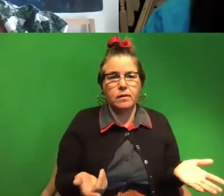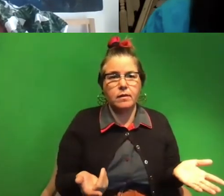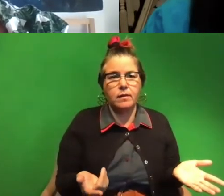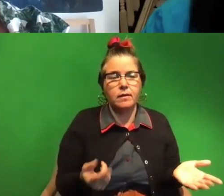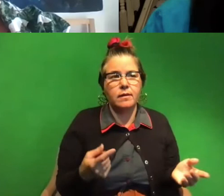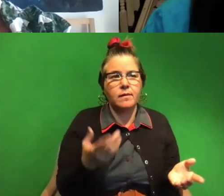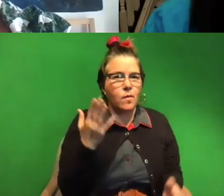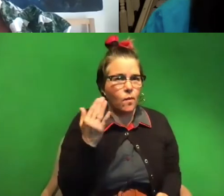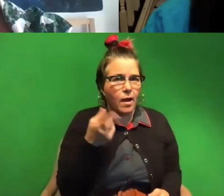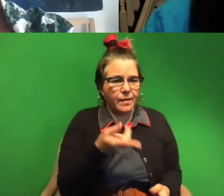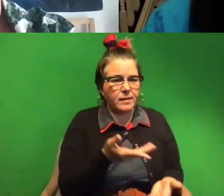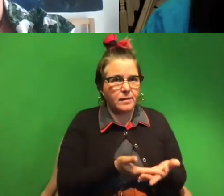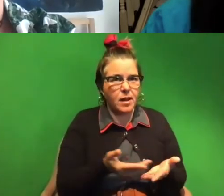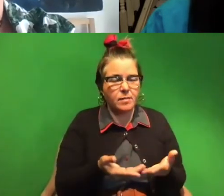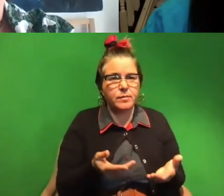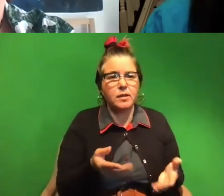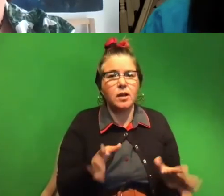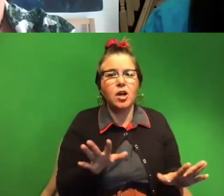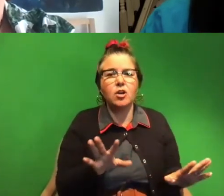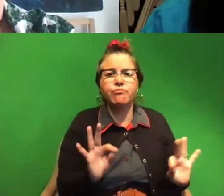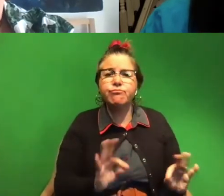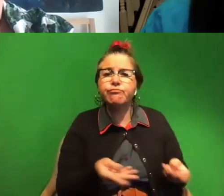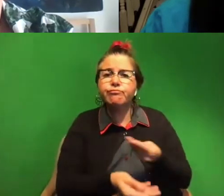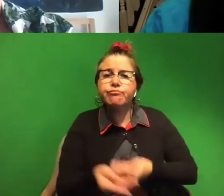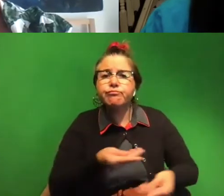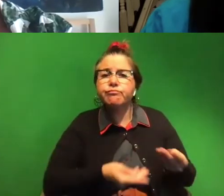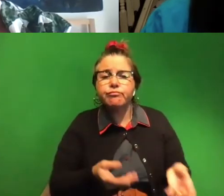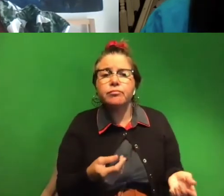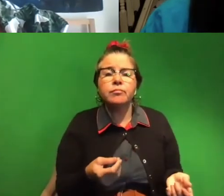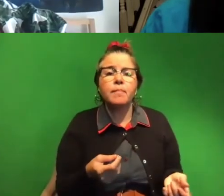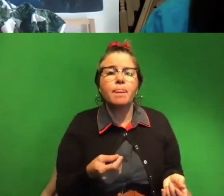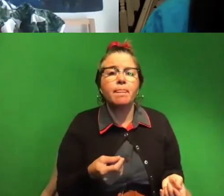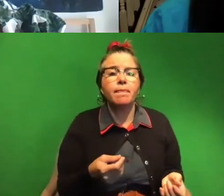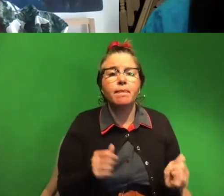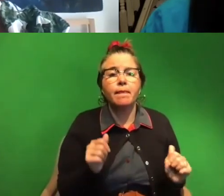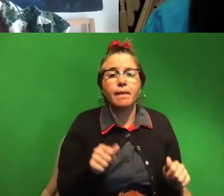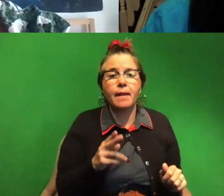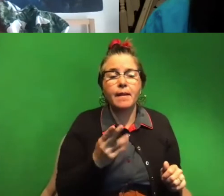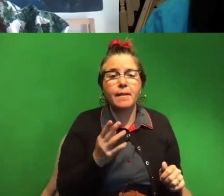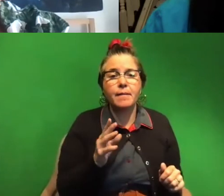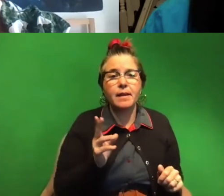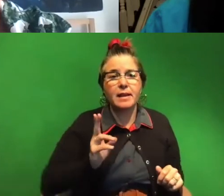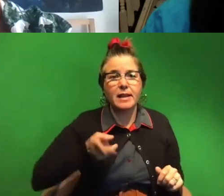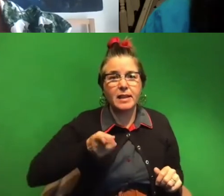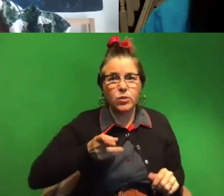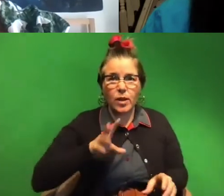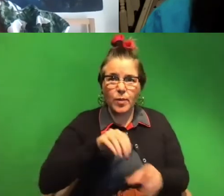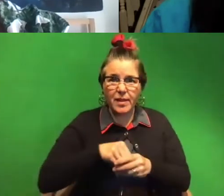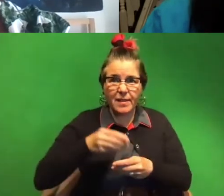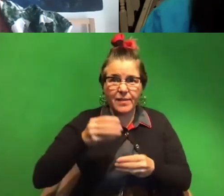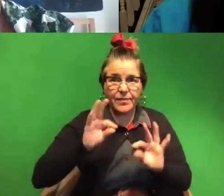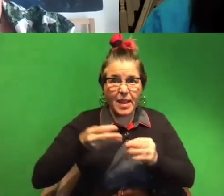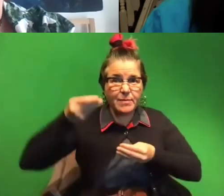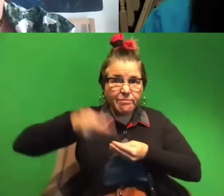objects are moved casually, since these objects can be historically within your family for